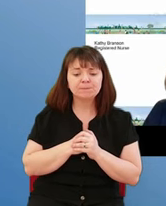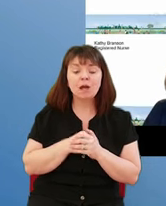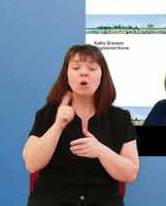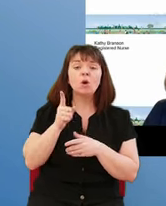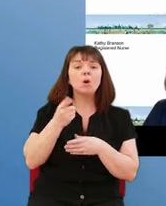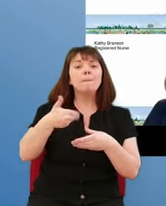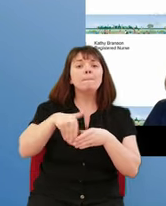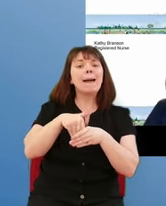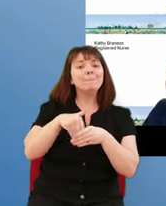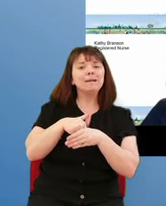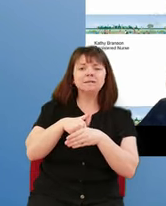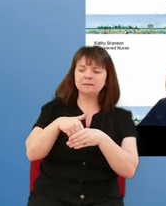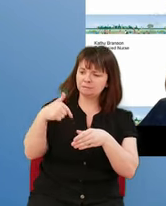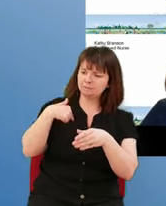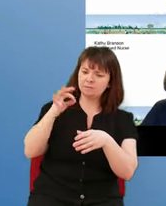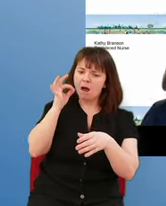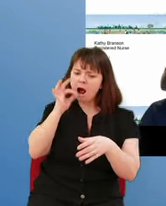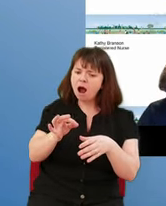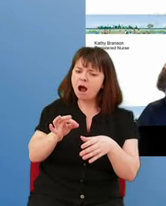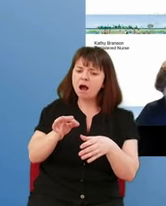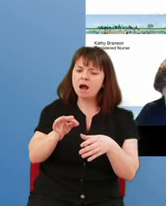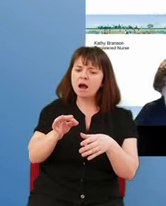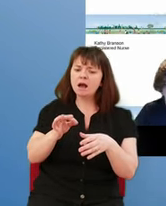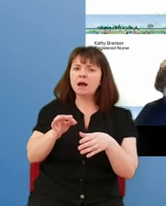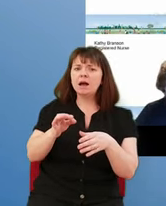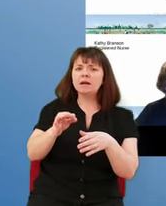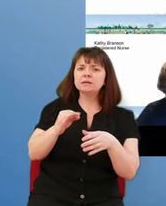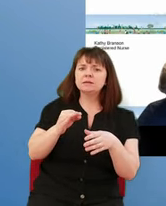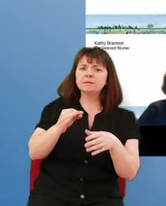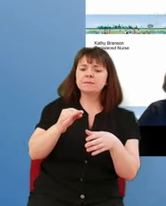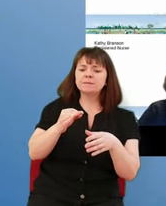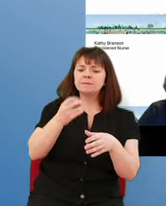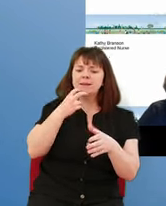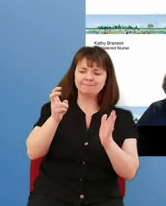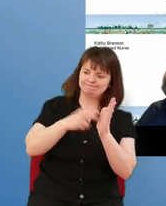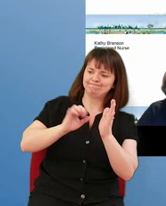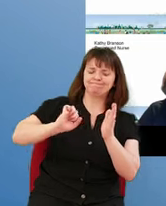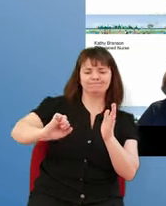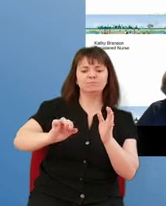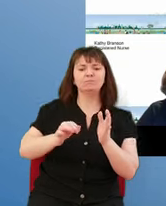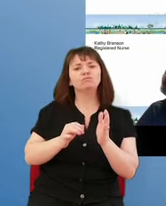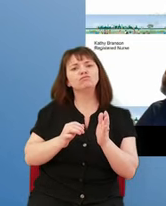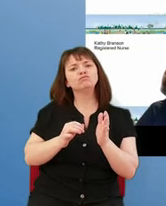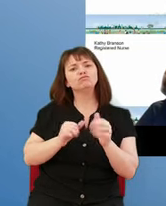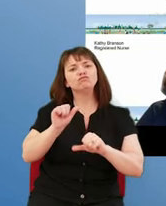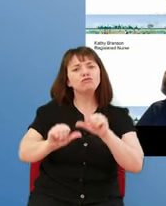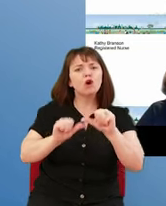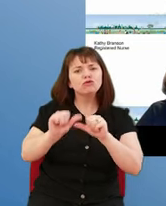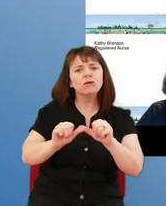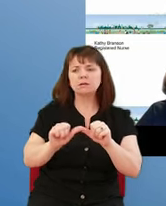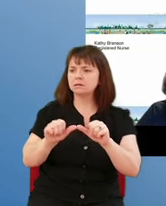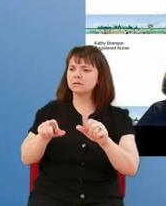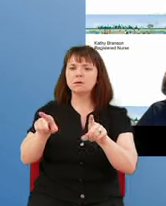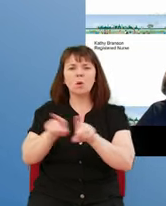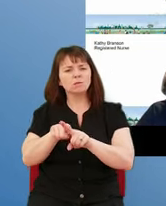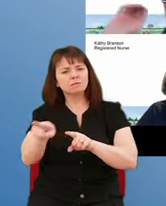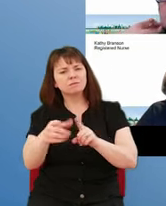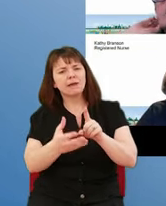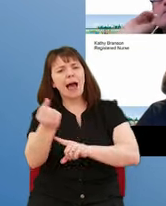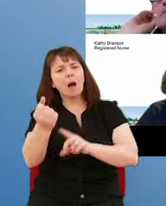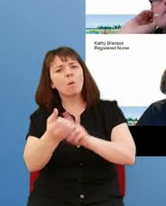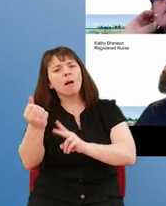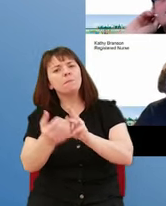and also the outcomes of the funding allocations for this year, and also an indication of our plans of